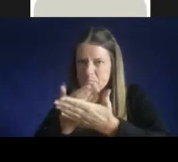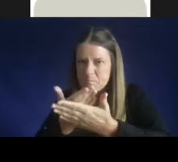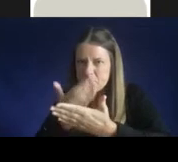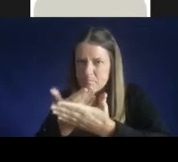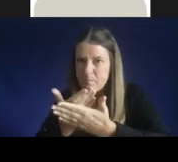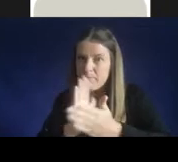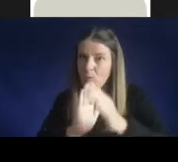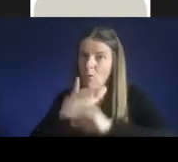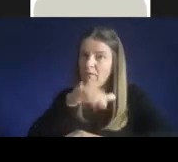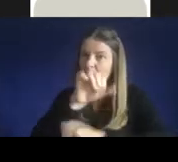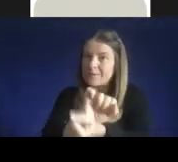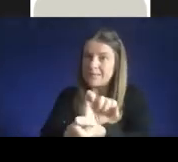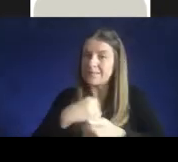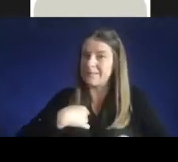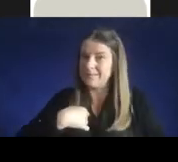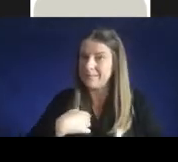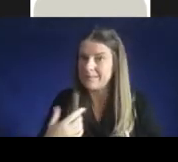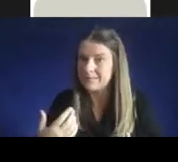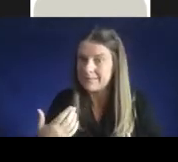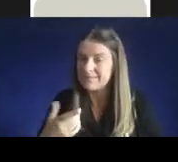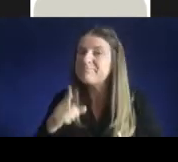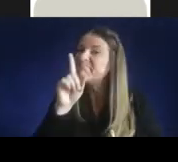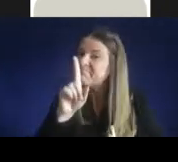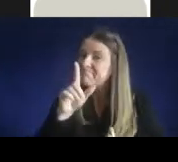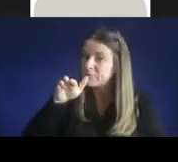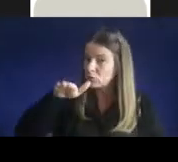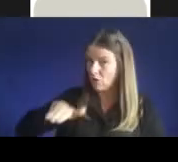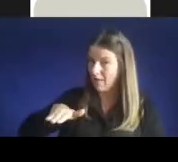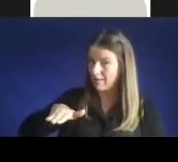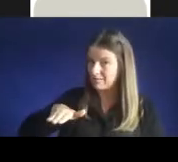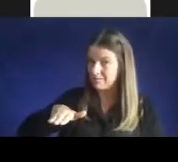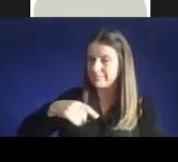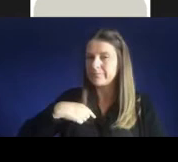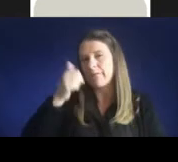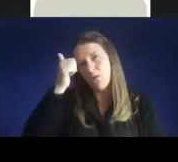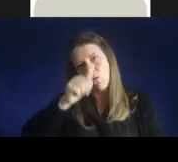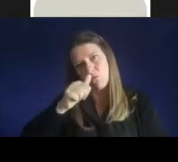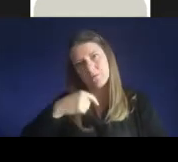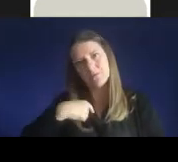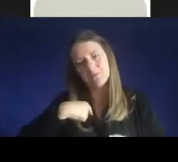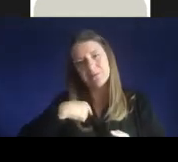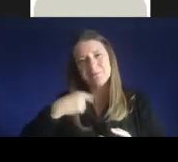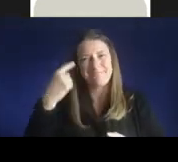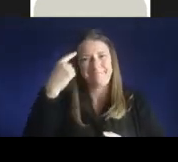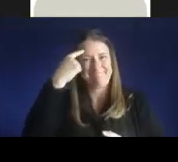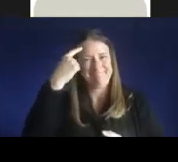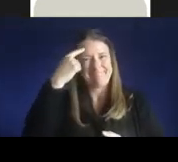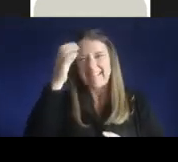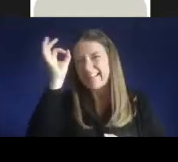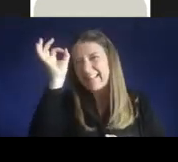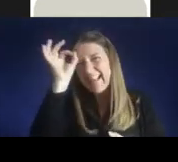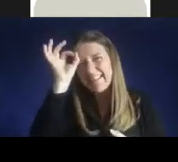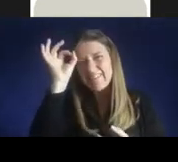But as a child, I, of course, had a playful and childish aspect and grip